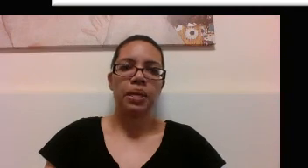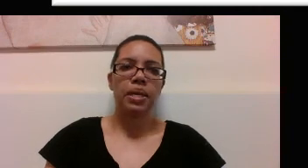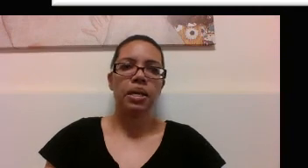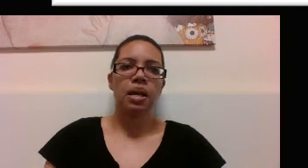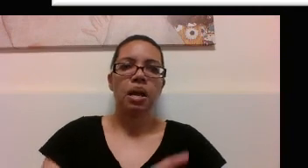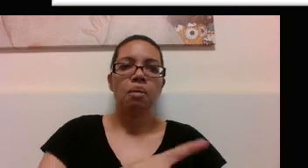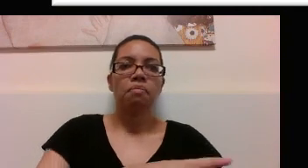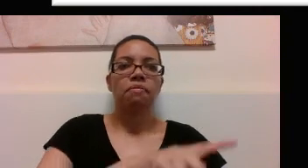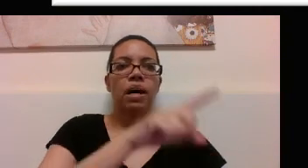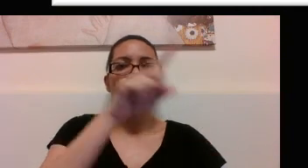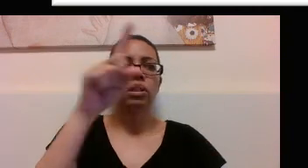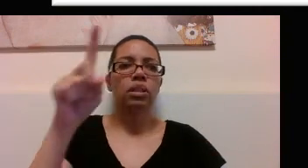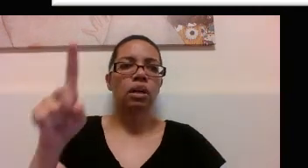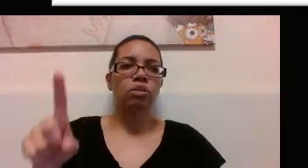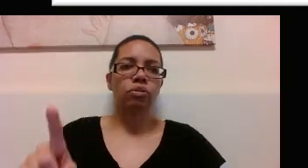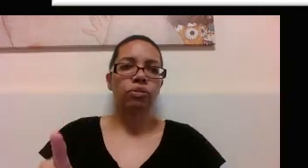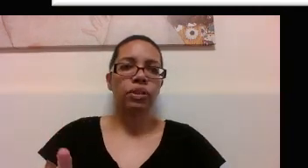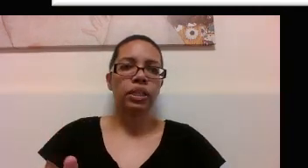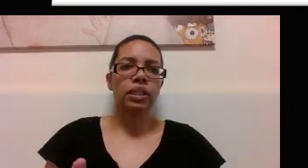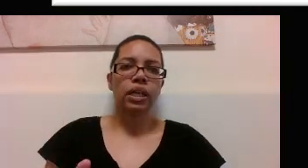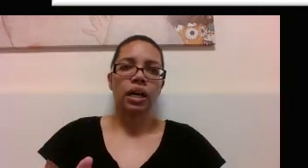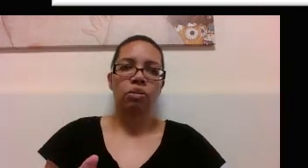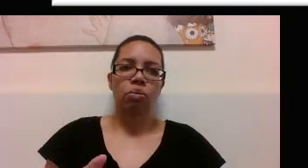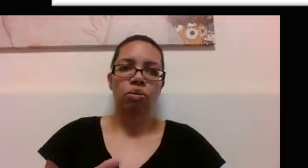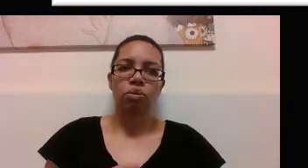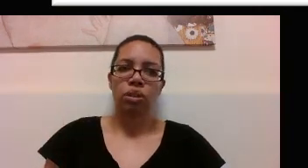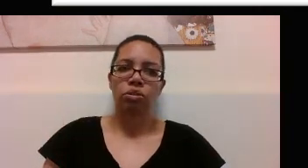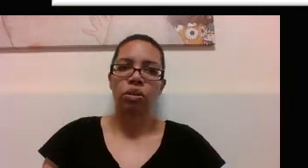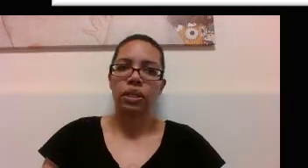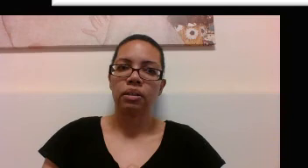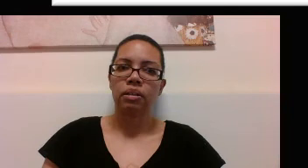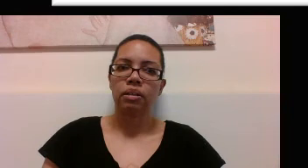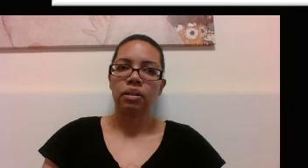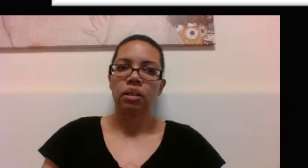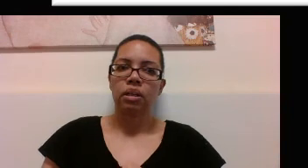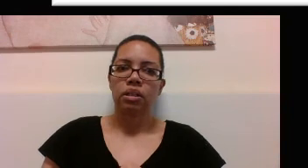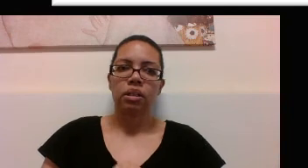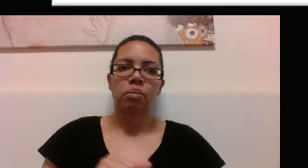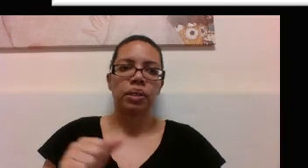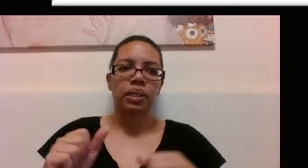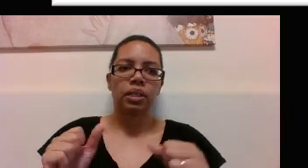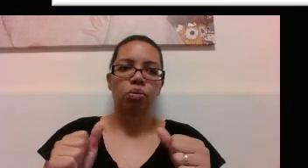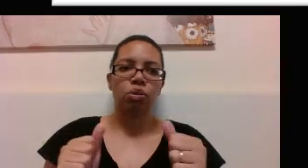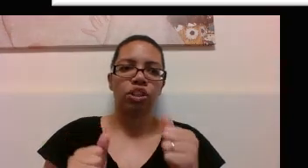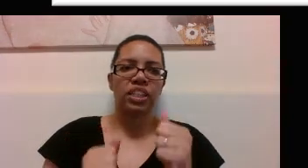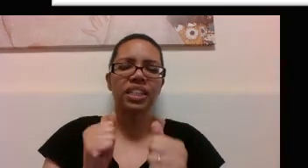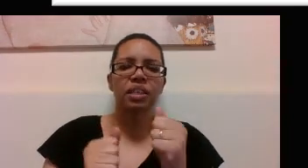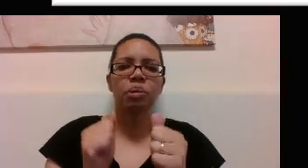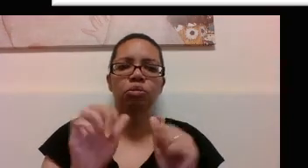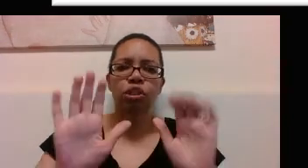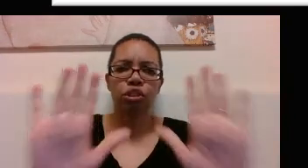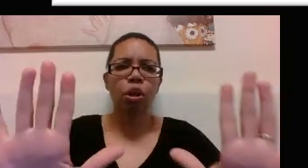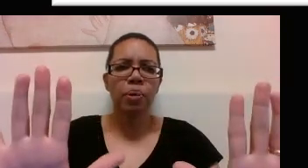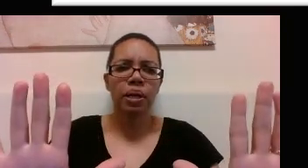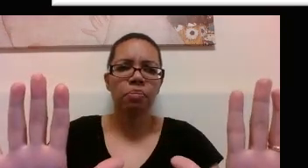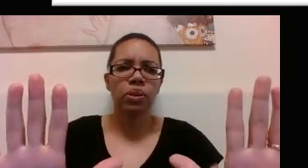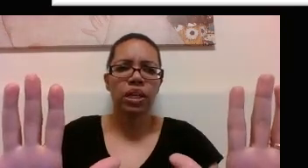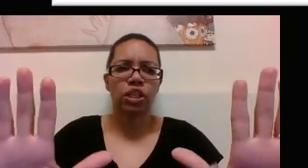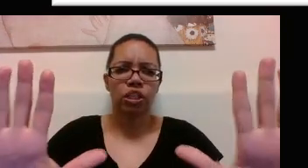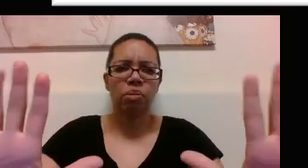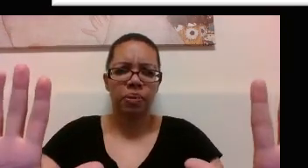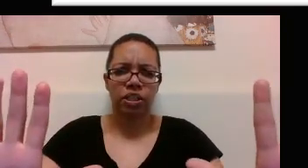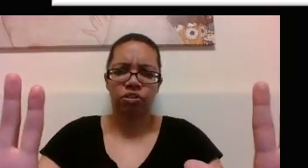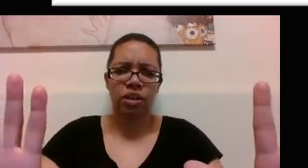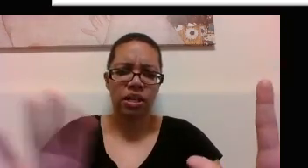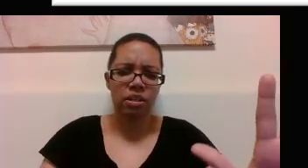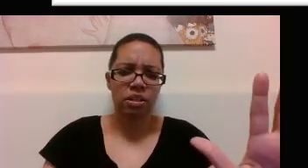But the pea bounded out of reach and onto a trolley. Super Tato was just about to stop him with